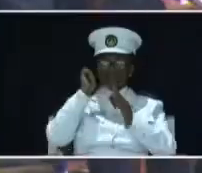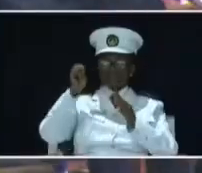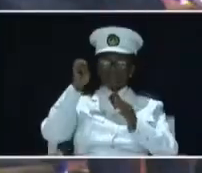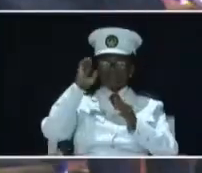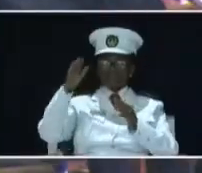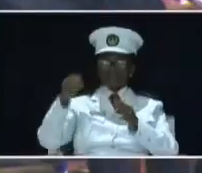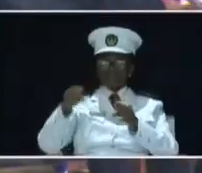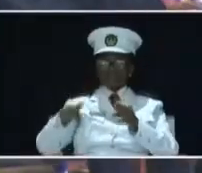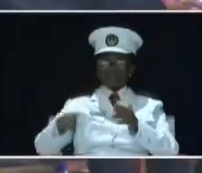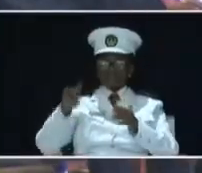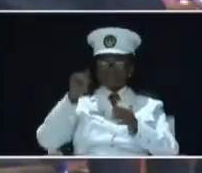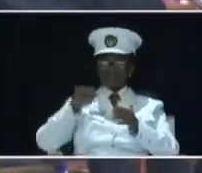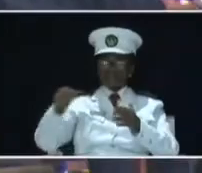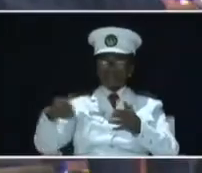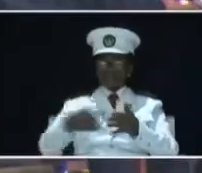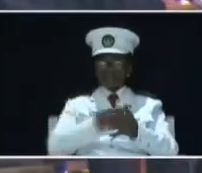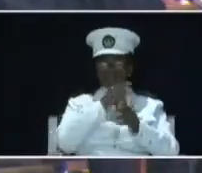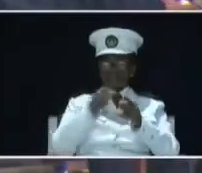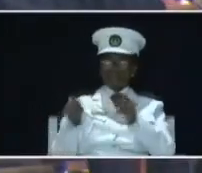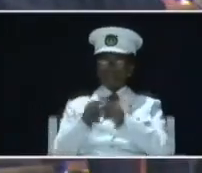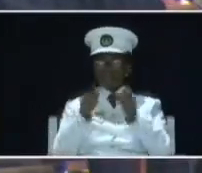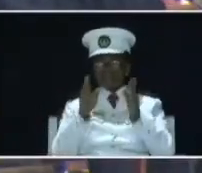tonight.